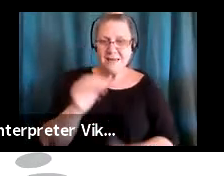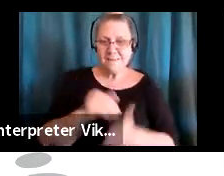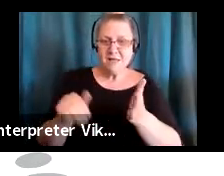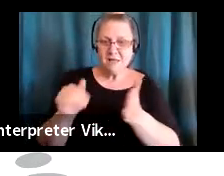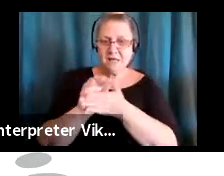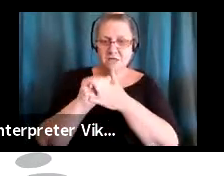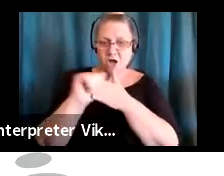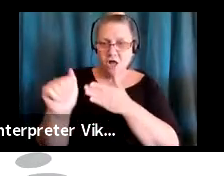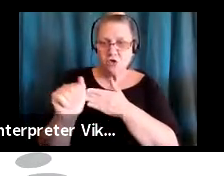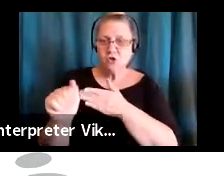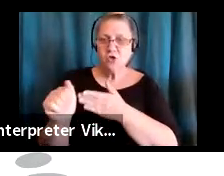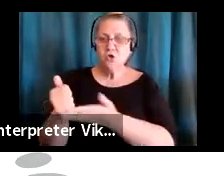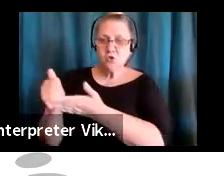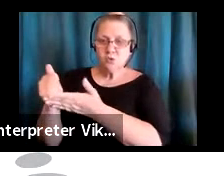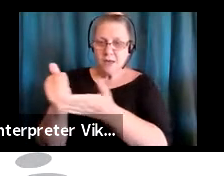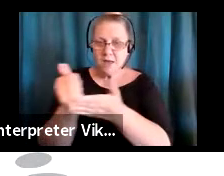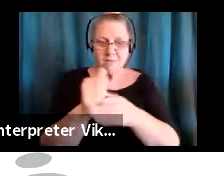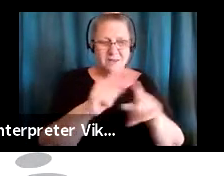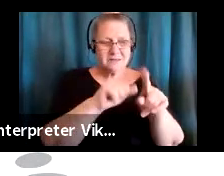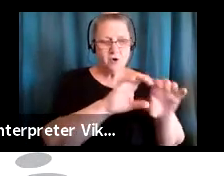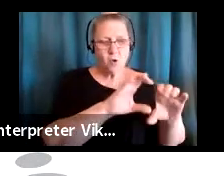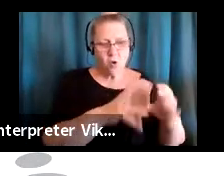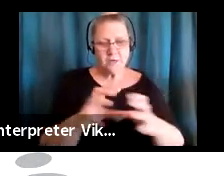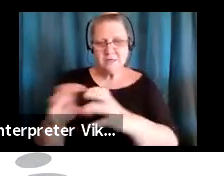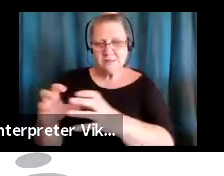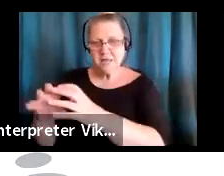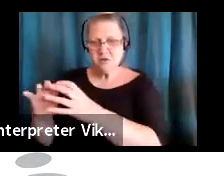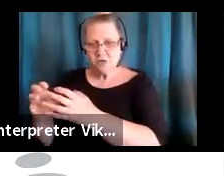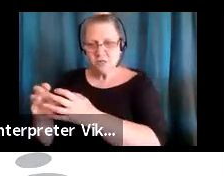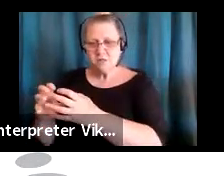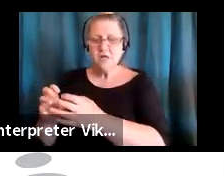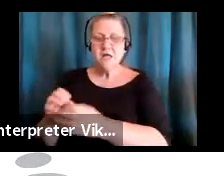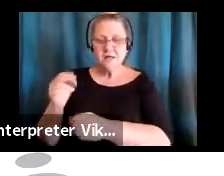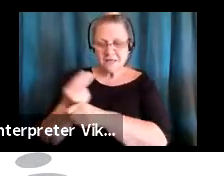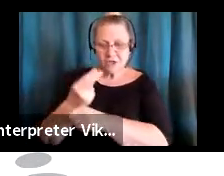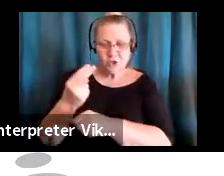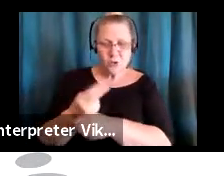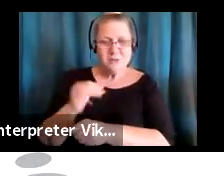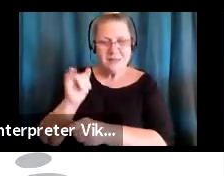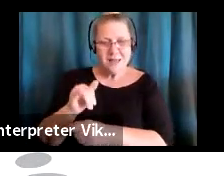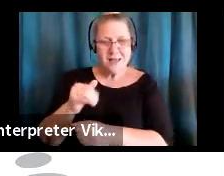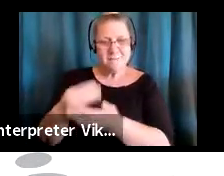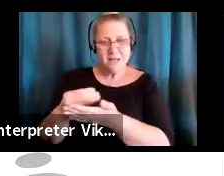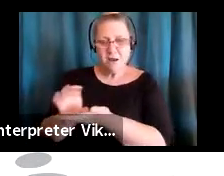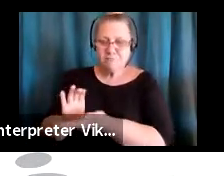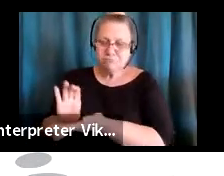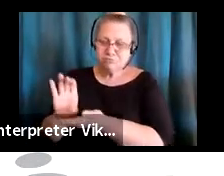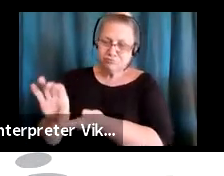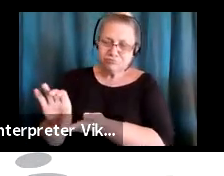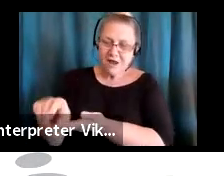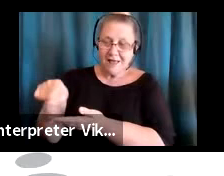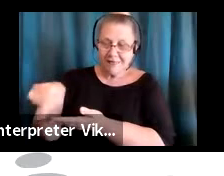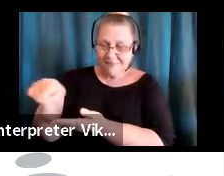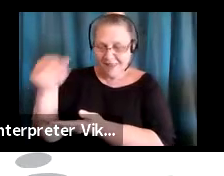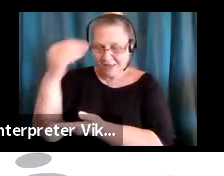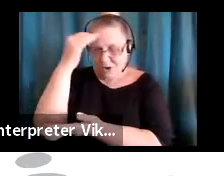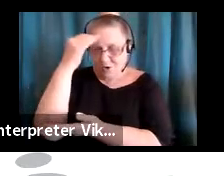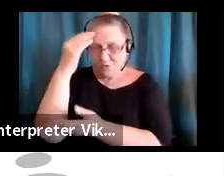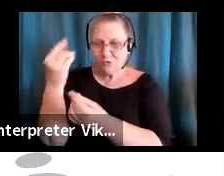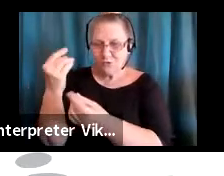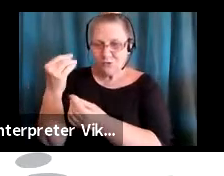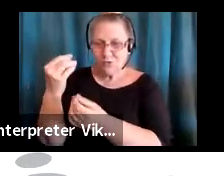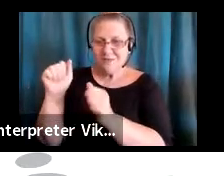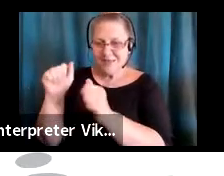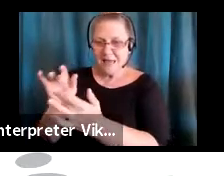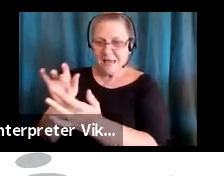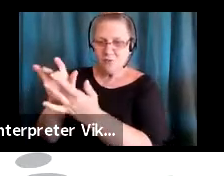are funded in a way that they can use those funds in the way that they know how to reach those target populations. We